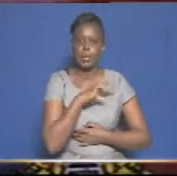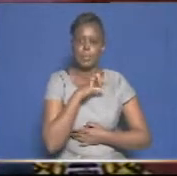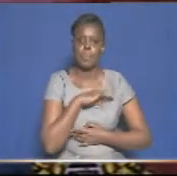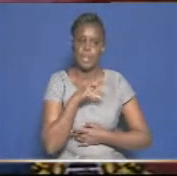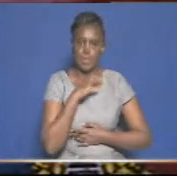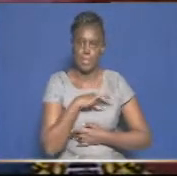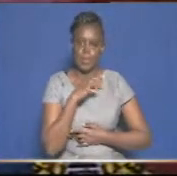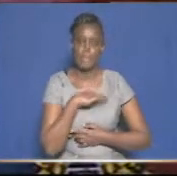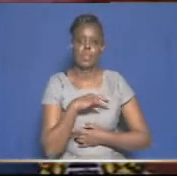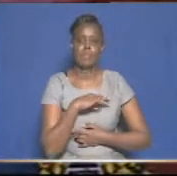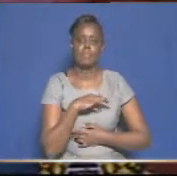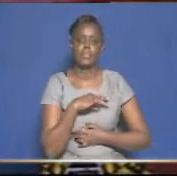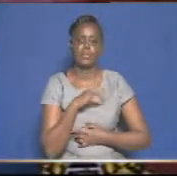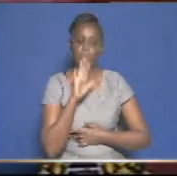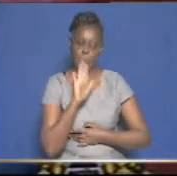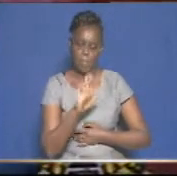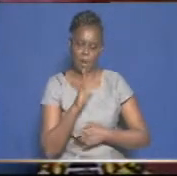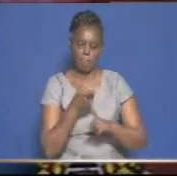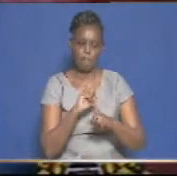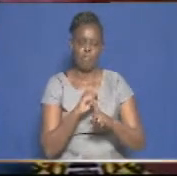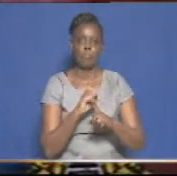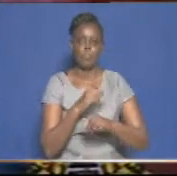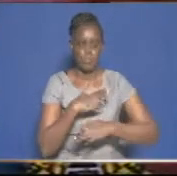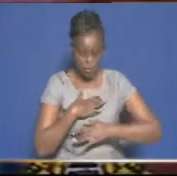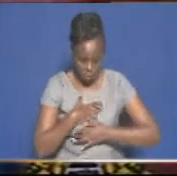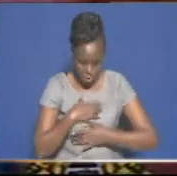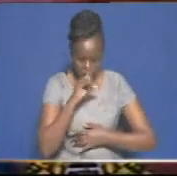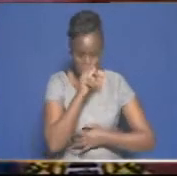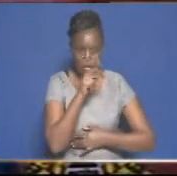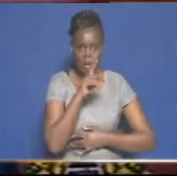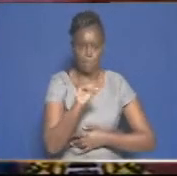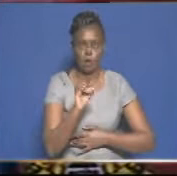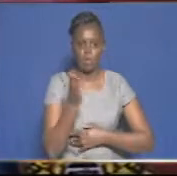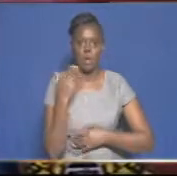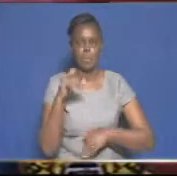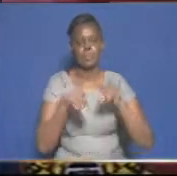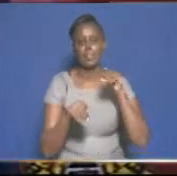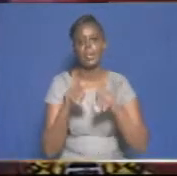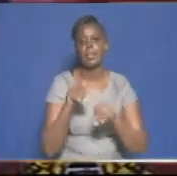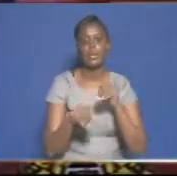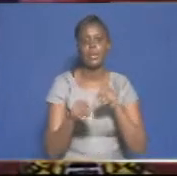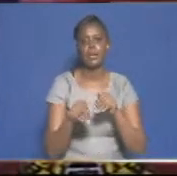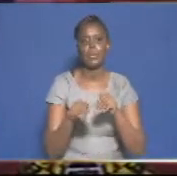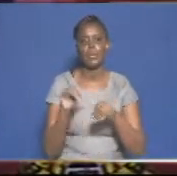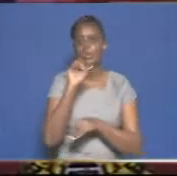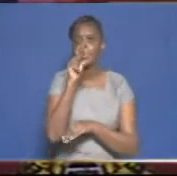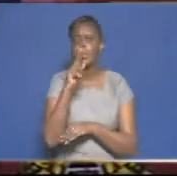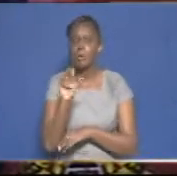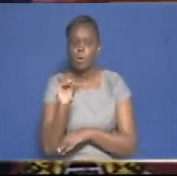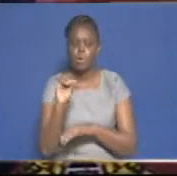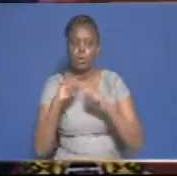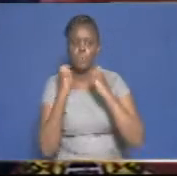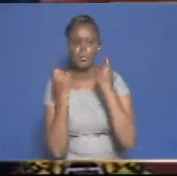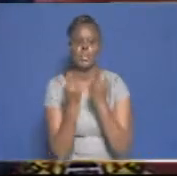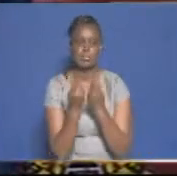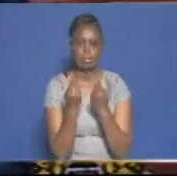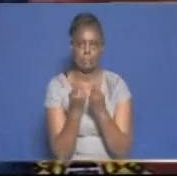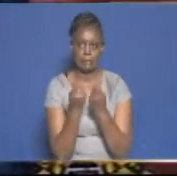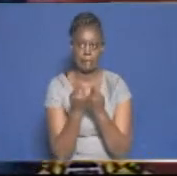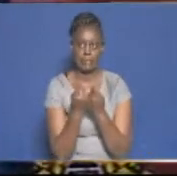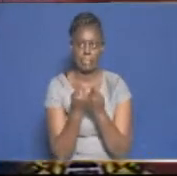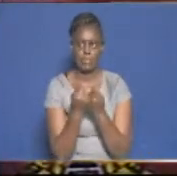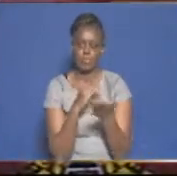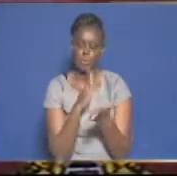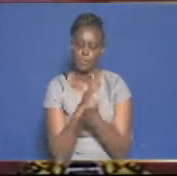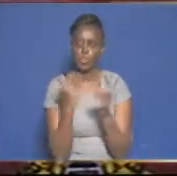and courageous nature of Honorable Jakoyo in the last election. Because Jakoyo was in a team, and I'm not